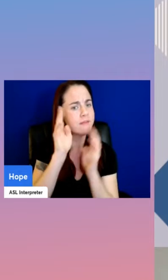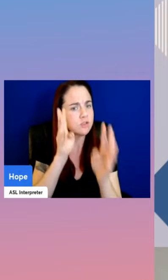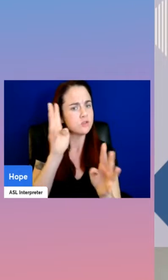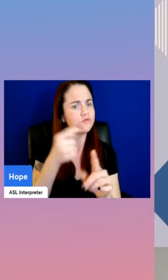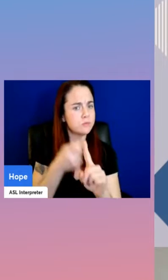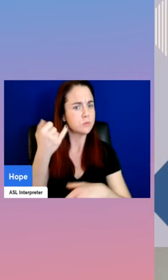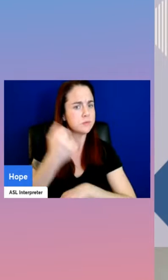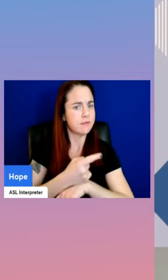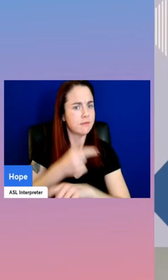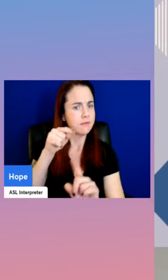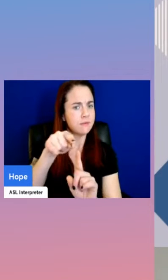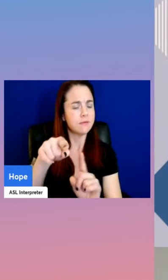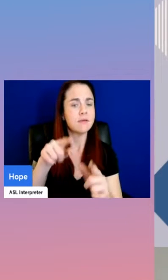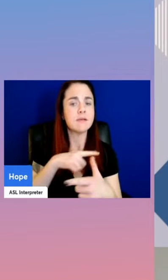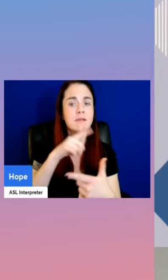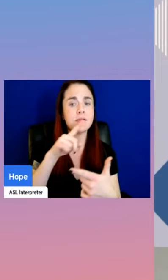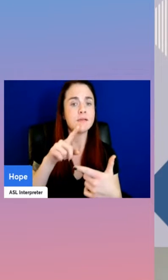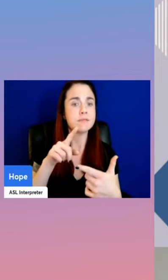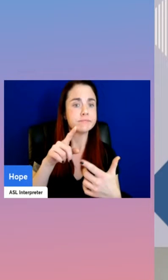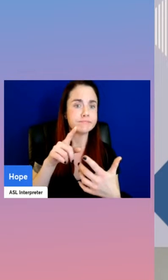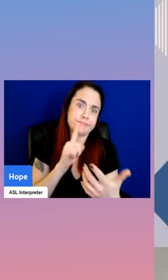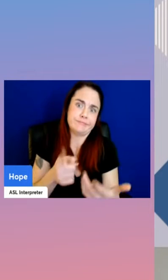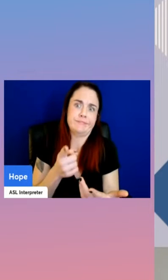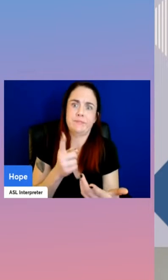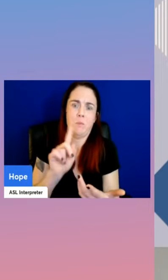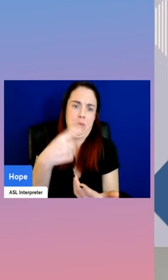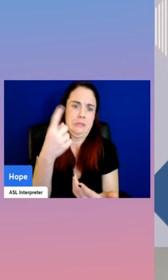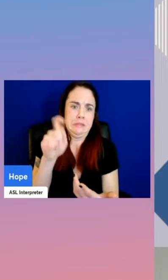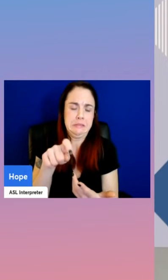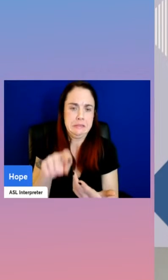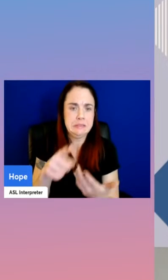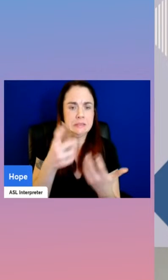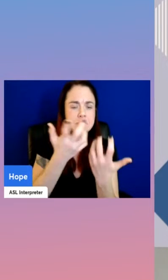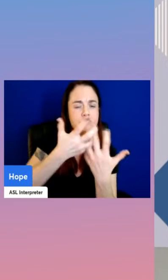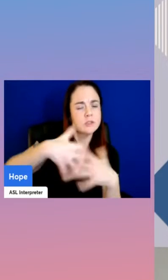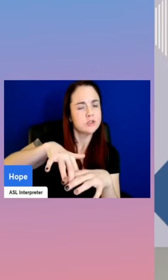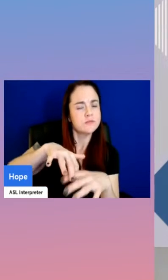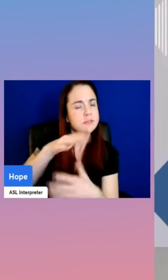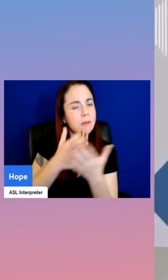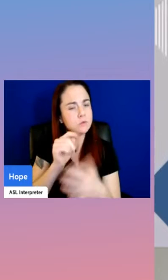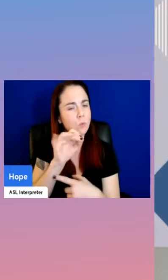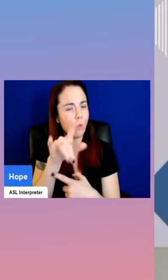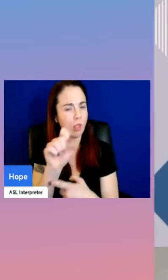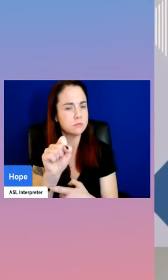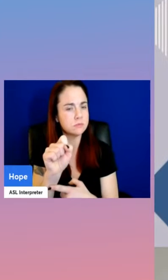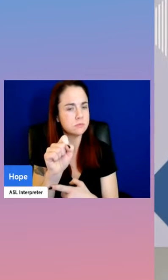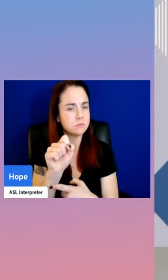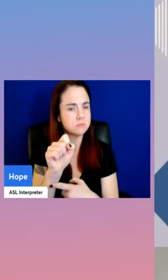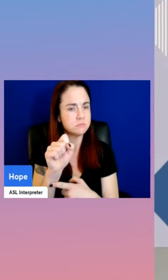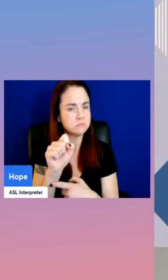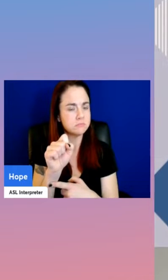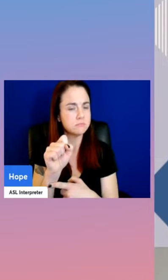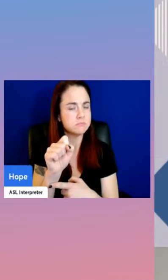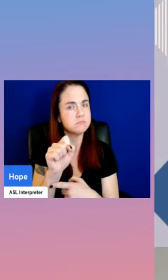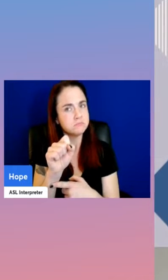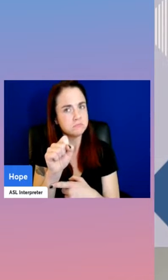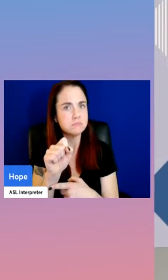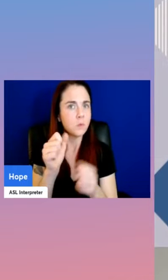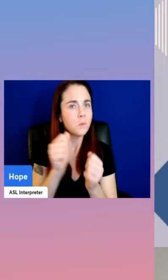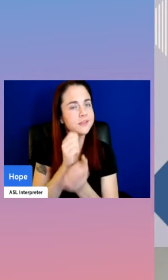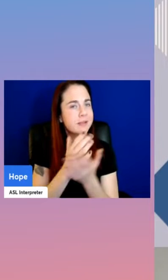today. And all it takes really is the integration of some tools alongside some